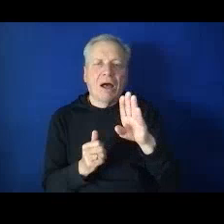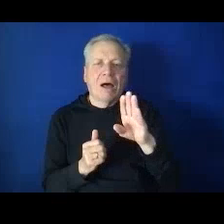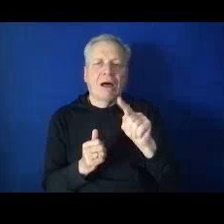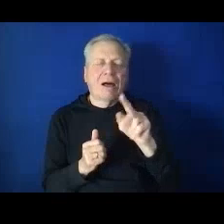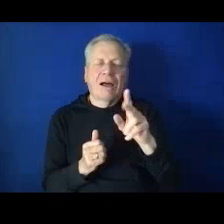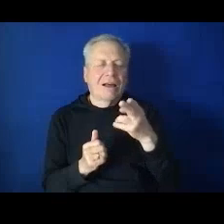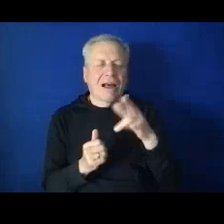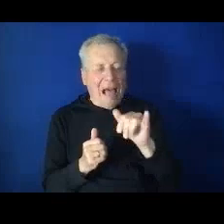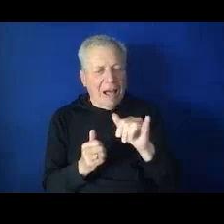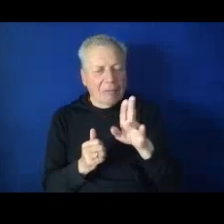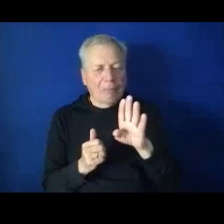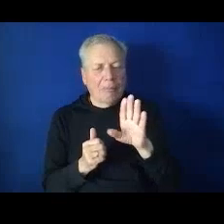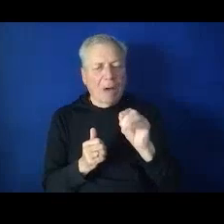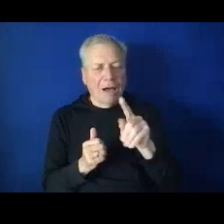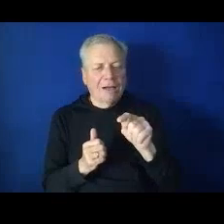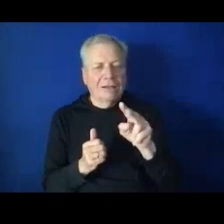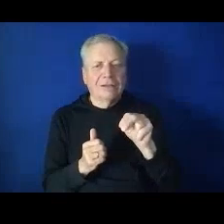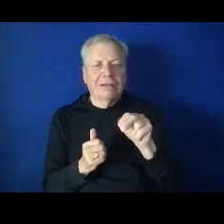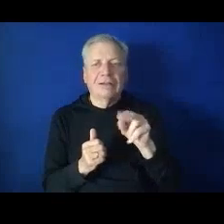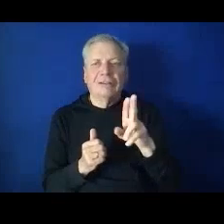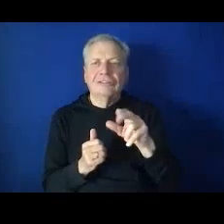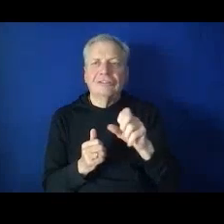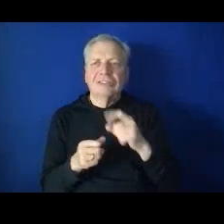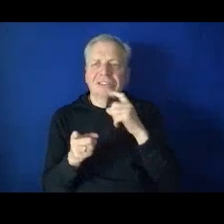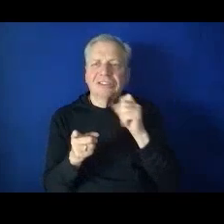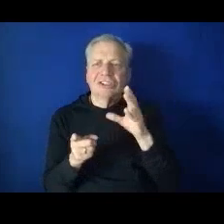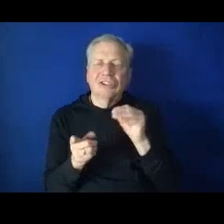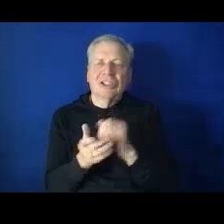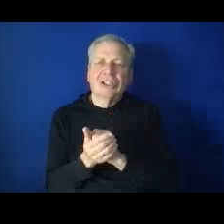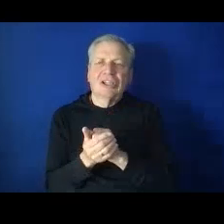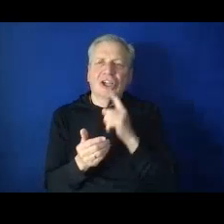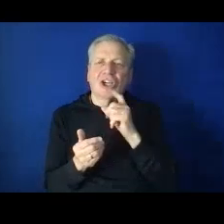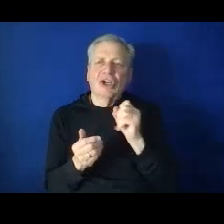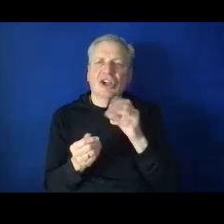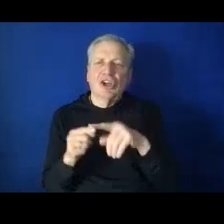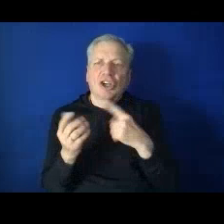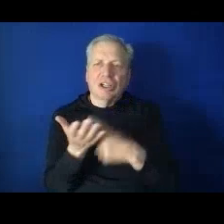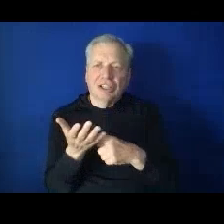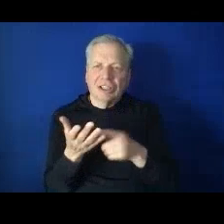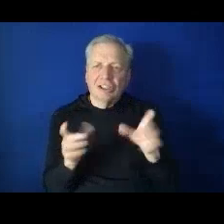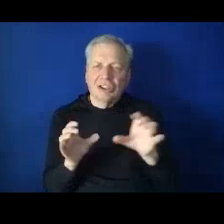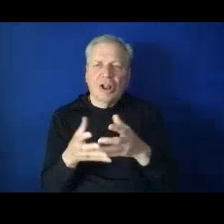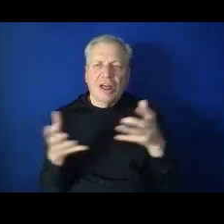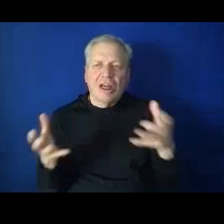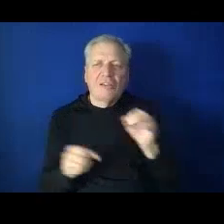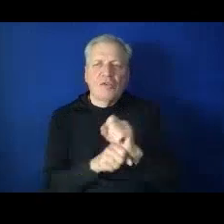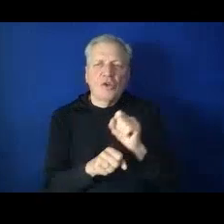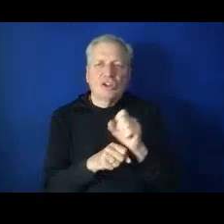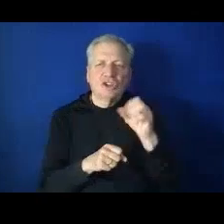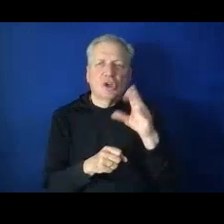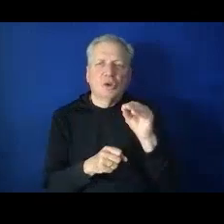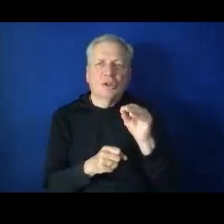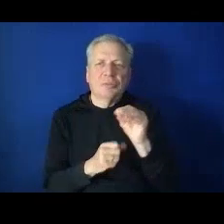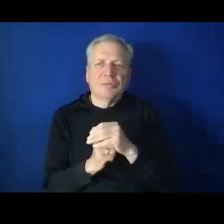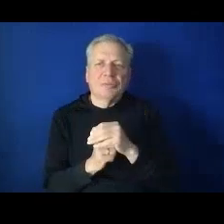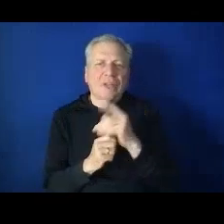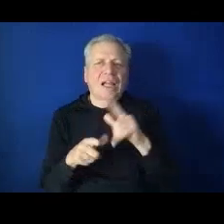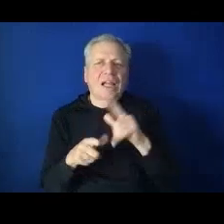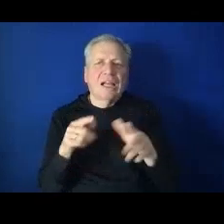Thank you. Christy was really inspirational herself. She did a ton of work. So